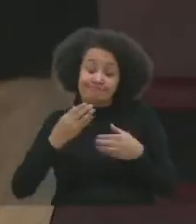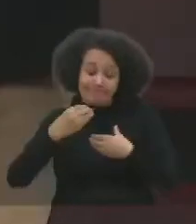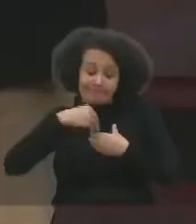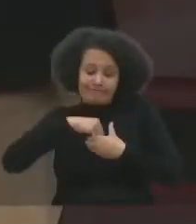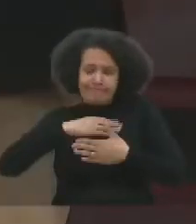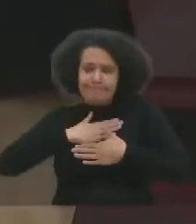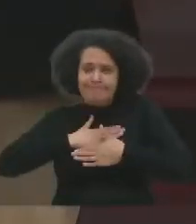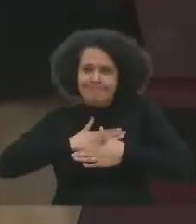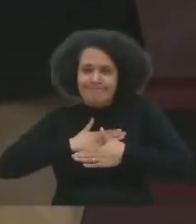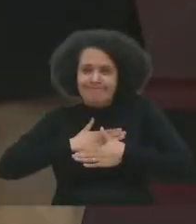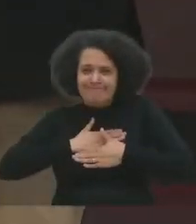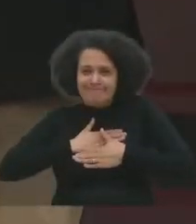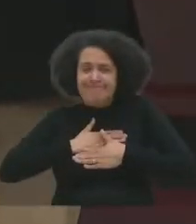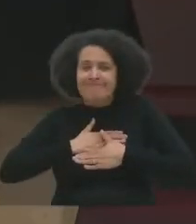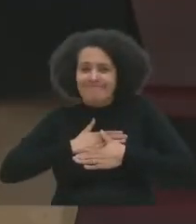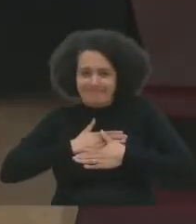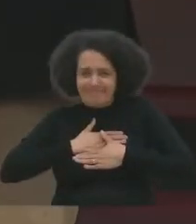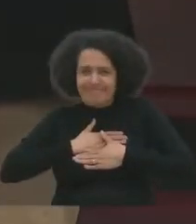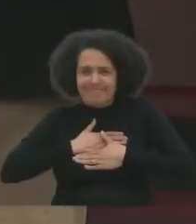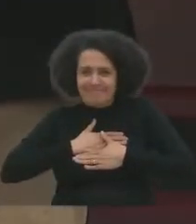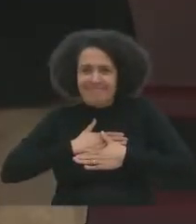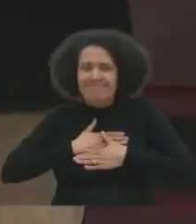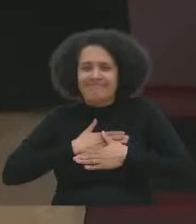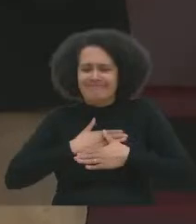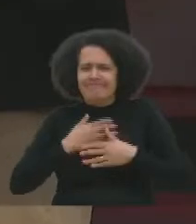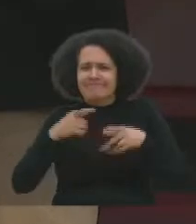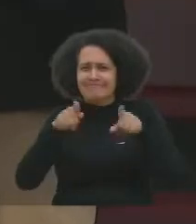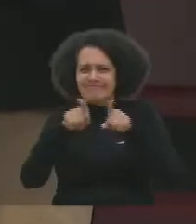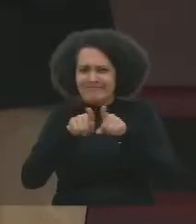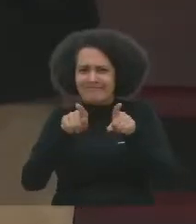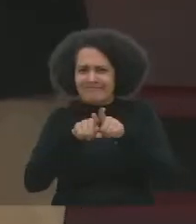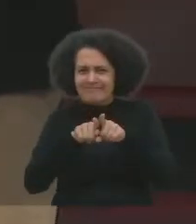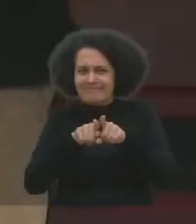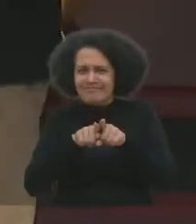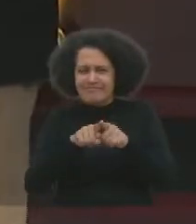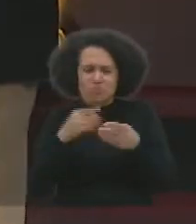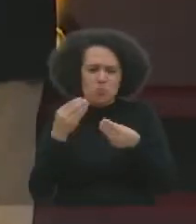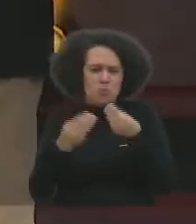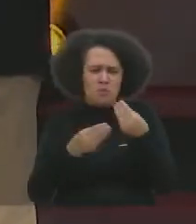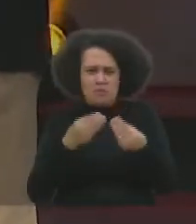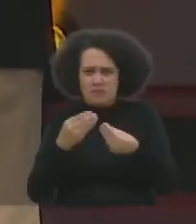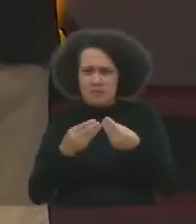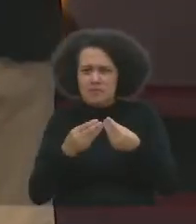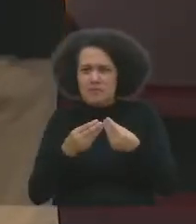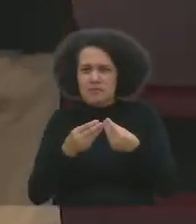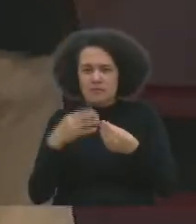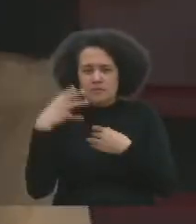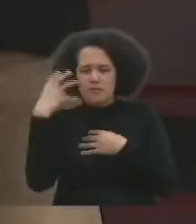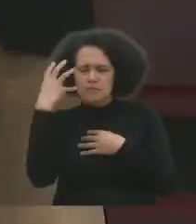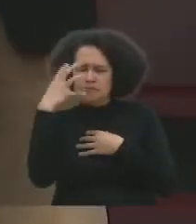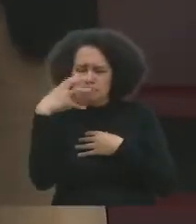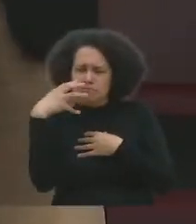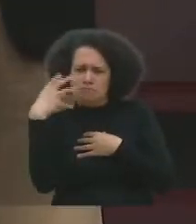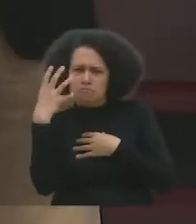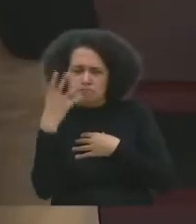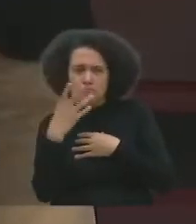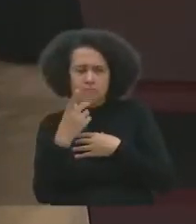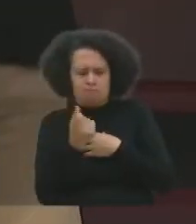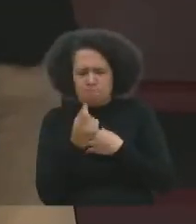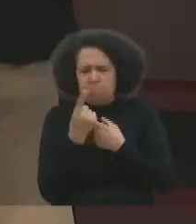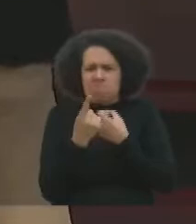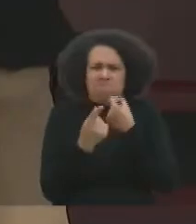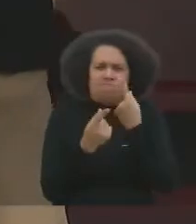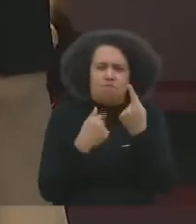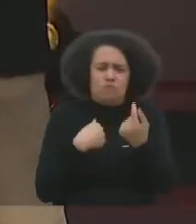Those passions, those appetites, which we love to give, to yield to. Aquelas paixões, aqueles apetites que